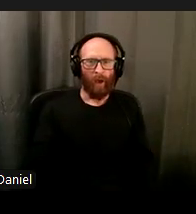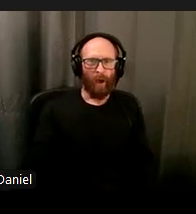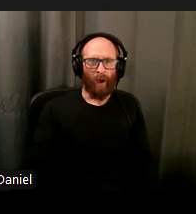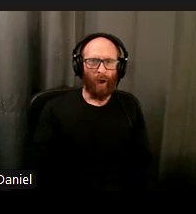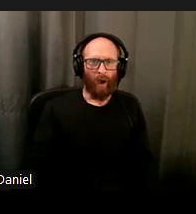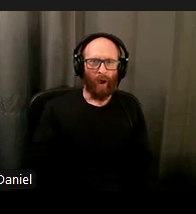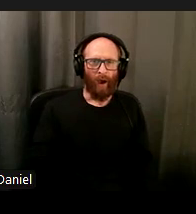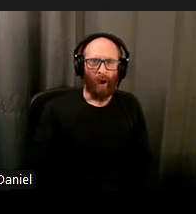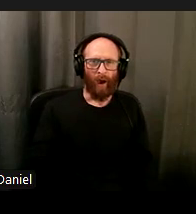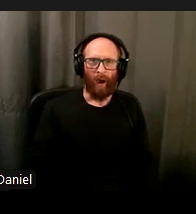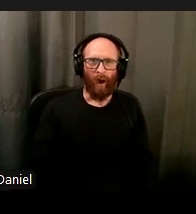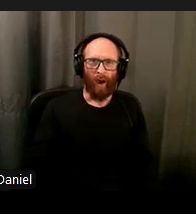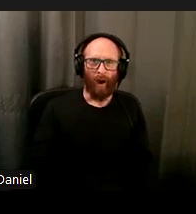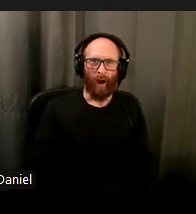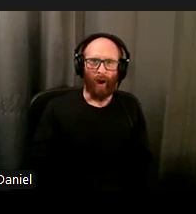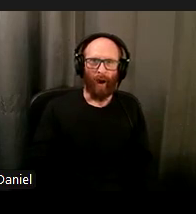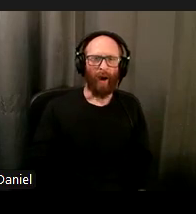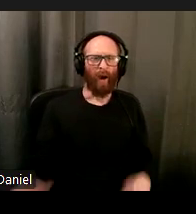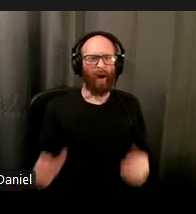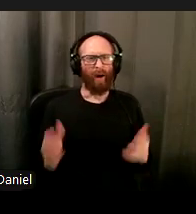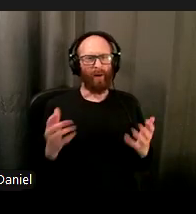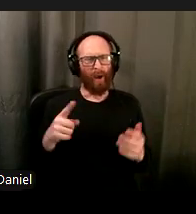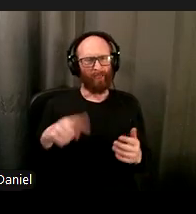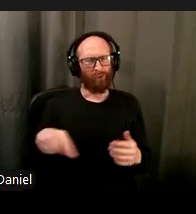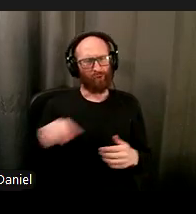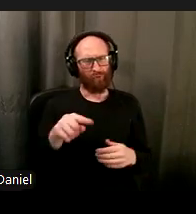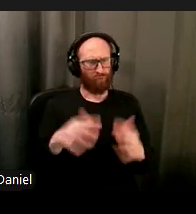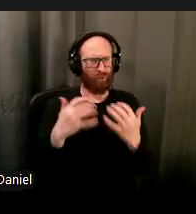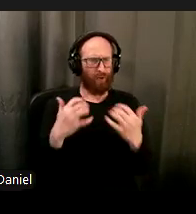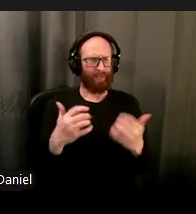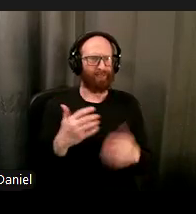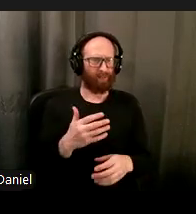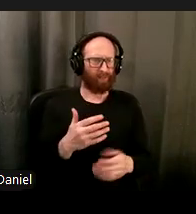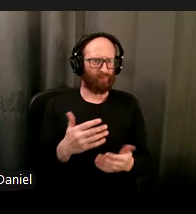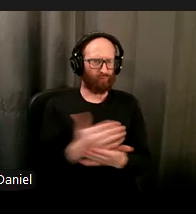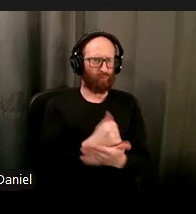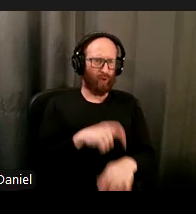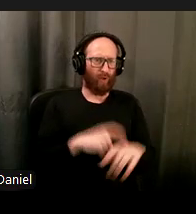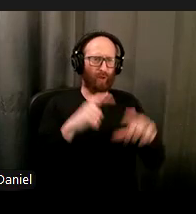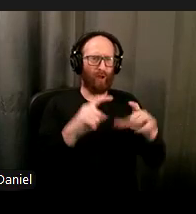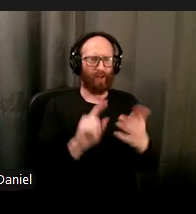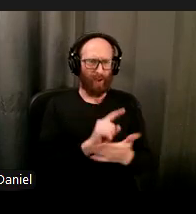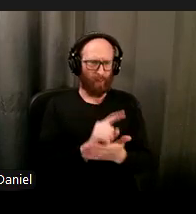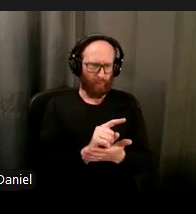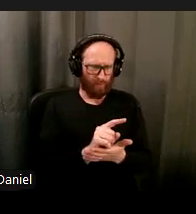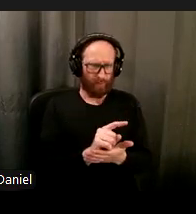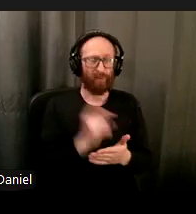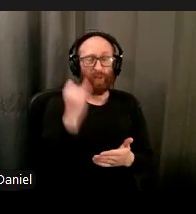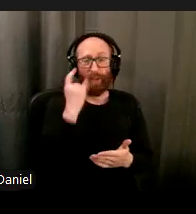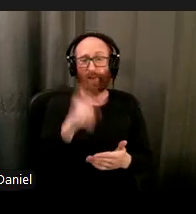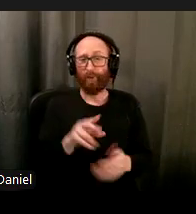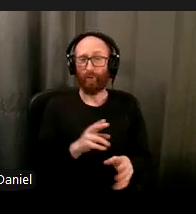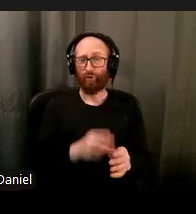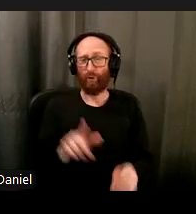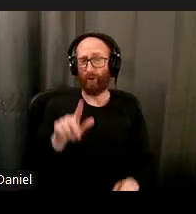We'd like to see our listeners get clock hours for joining us. If you joined live, you've already registered for the